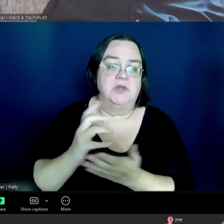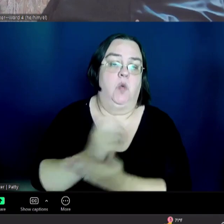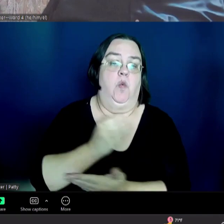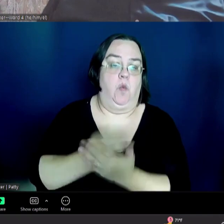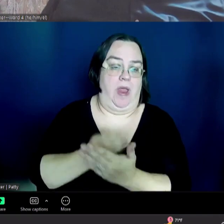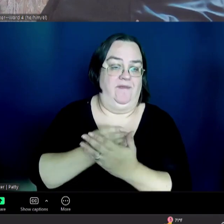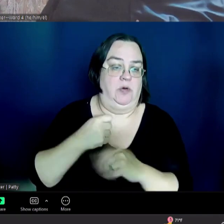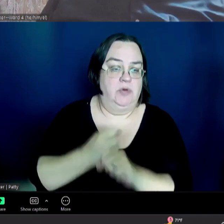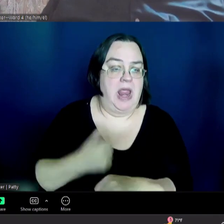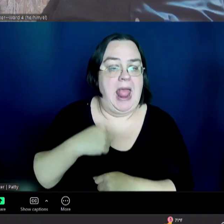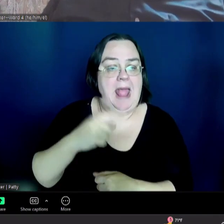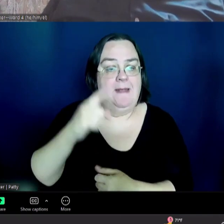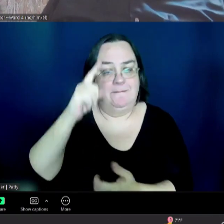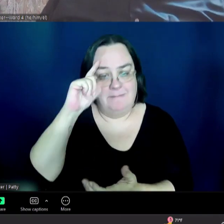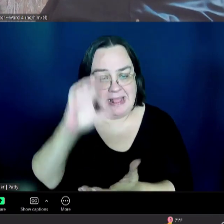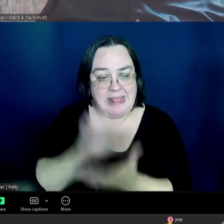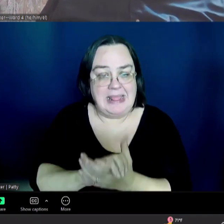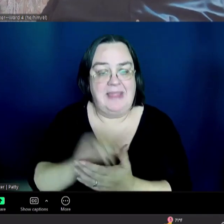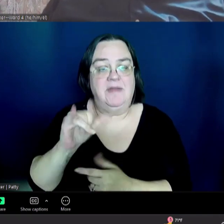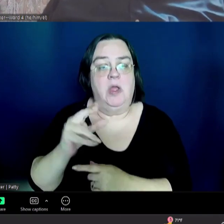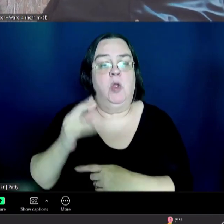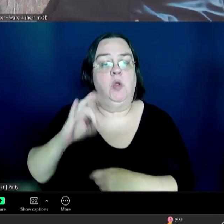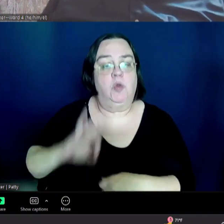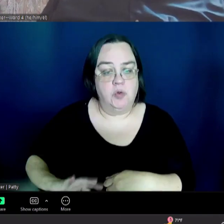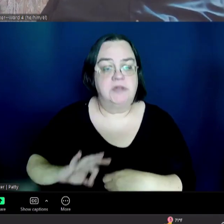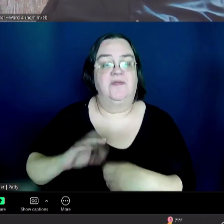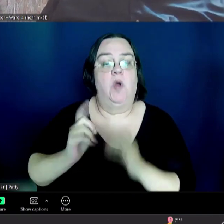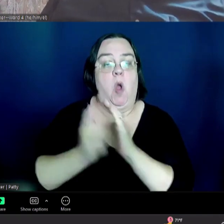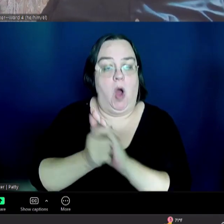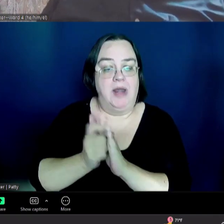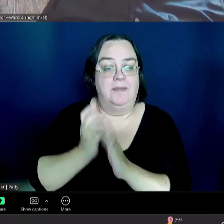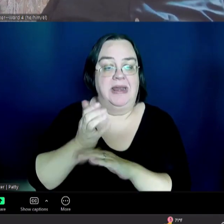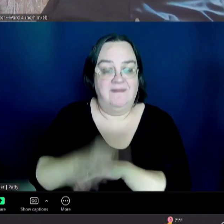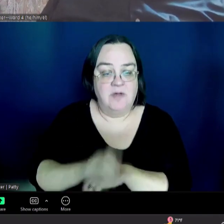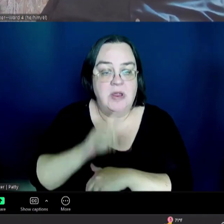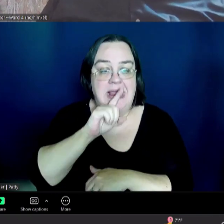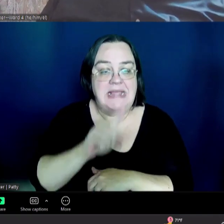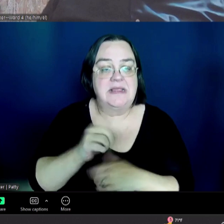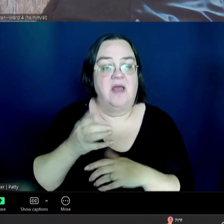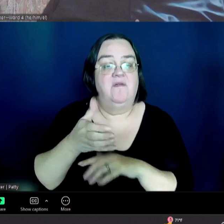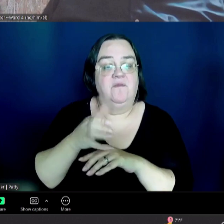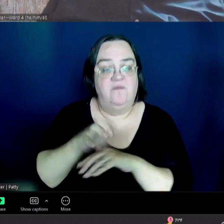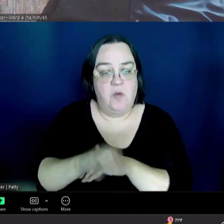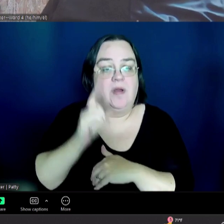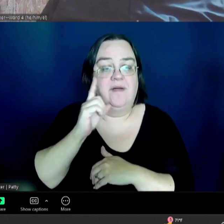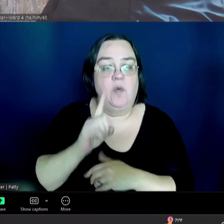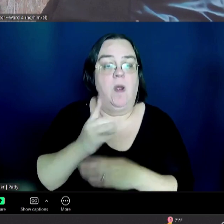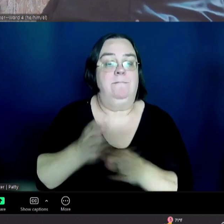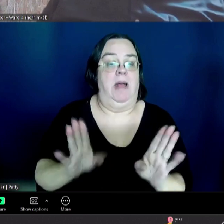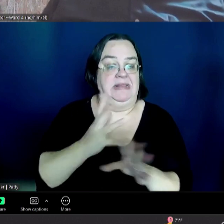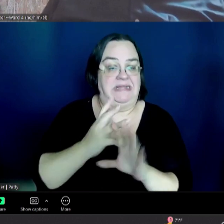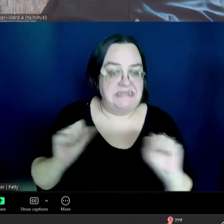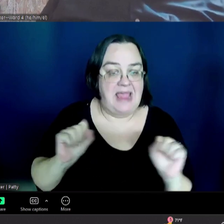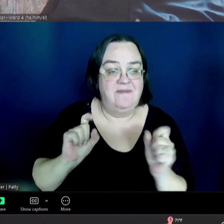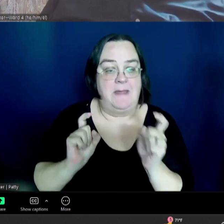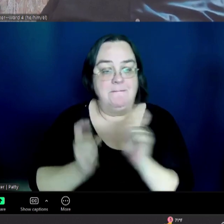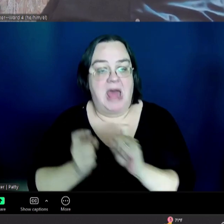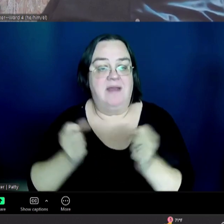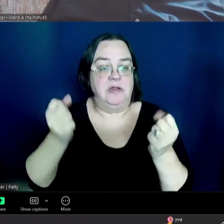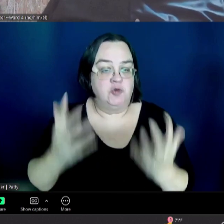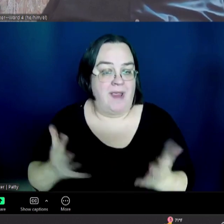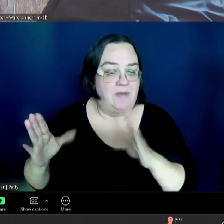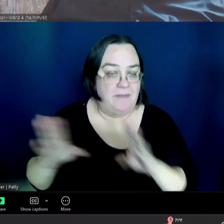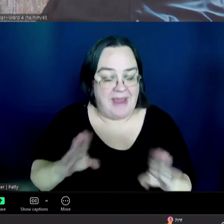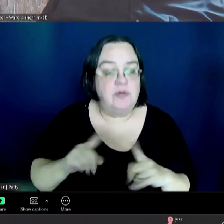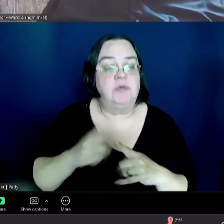enforcement as a force multiplier for public safety to modify driver behavior to save lives. Prince George's County leads the